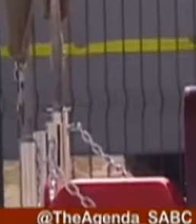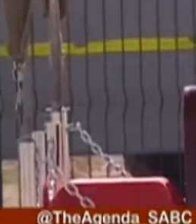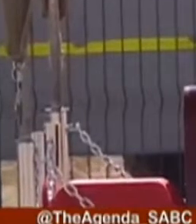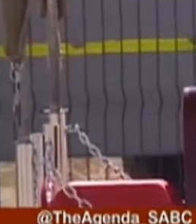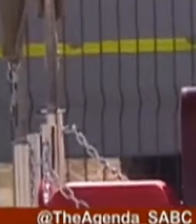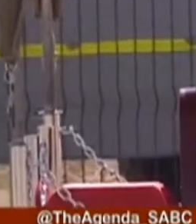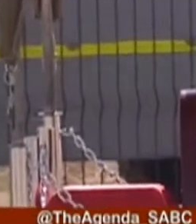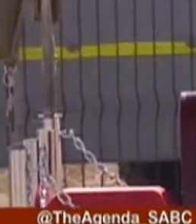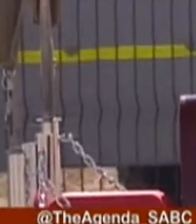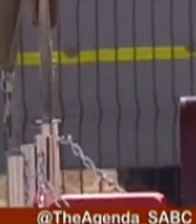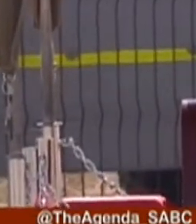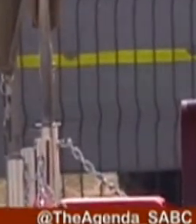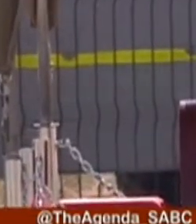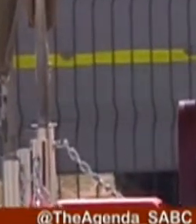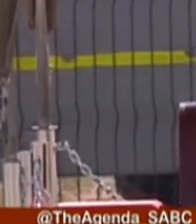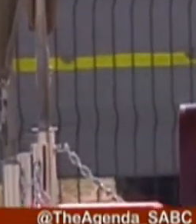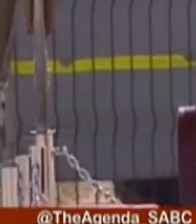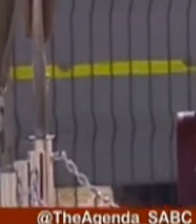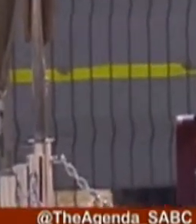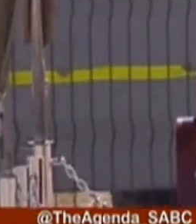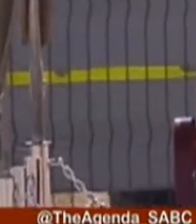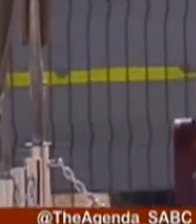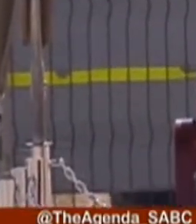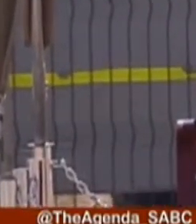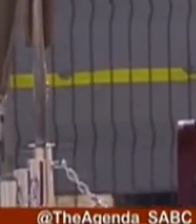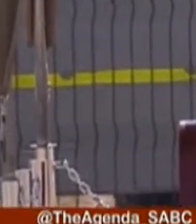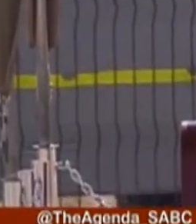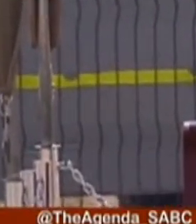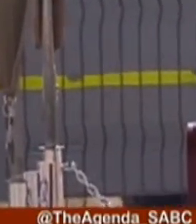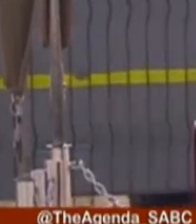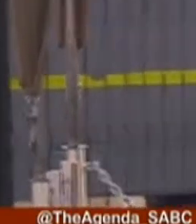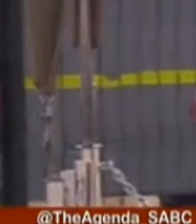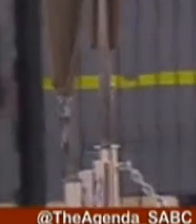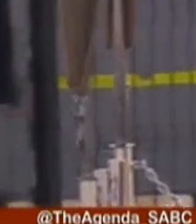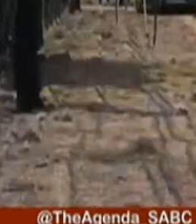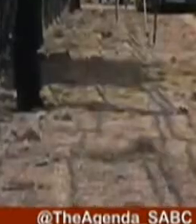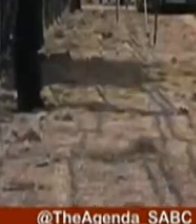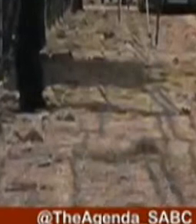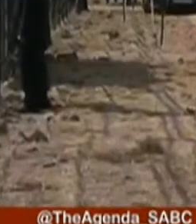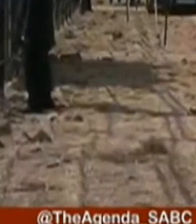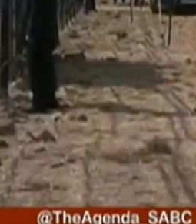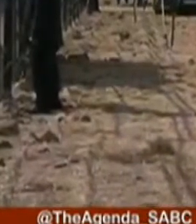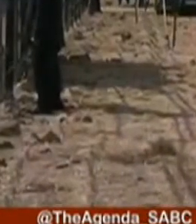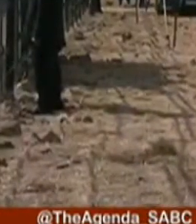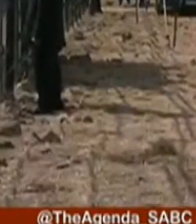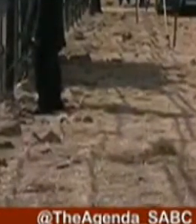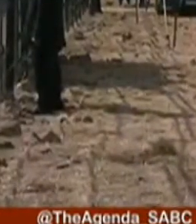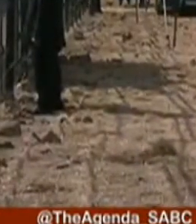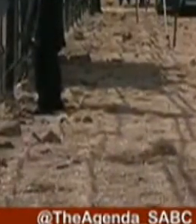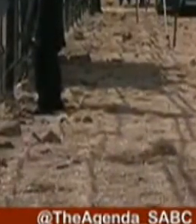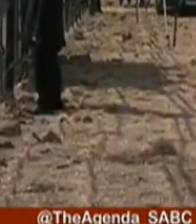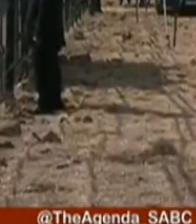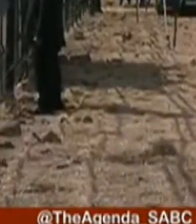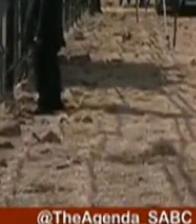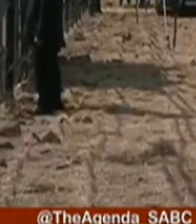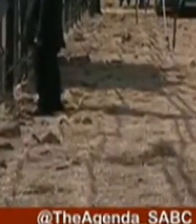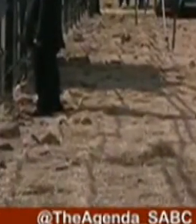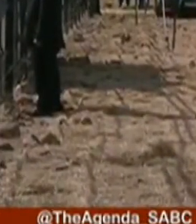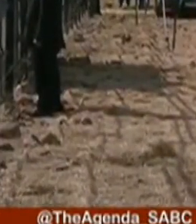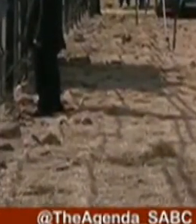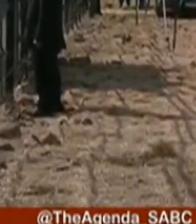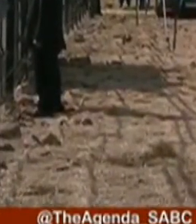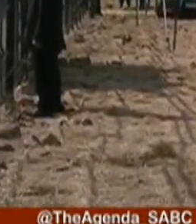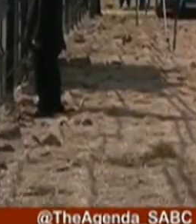The Commander-in-Chief of the South African Army, President Cyril Ramaphosa, ending the first